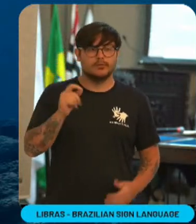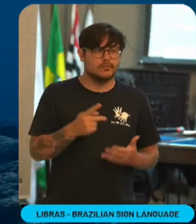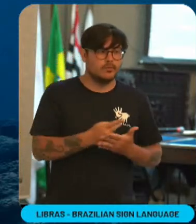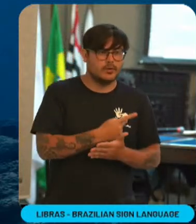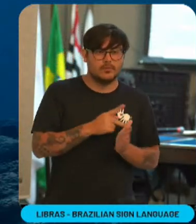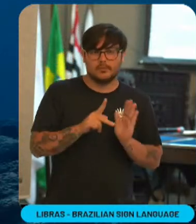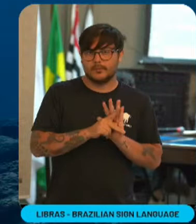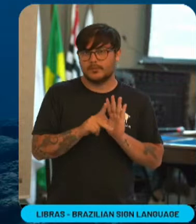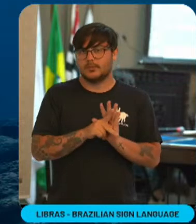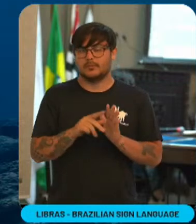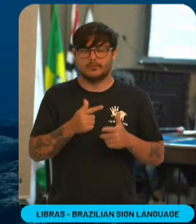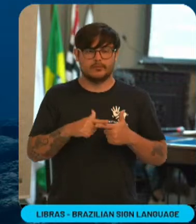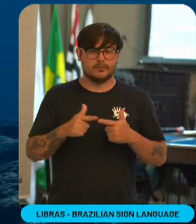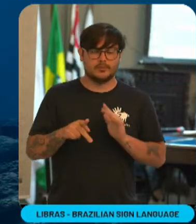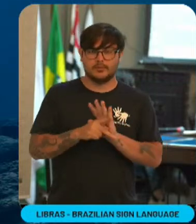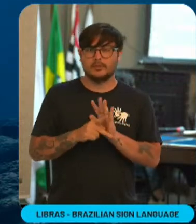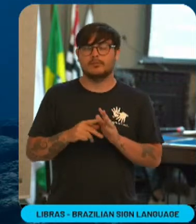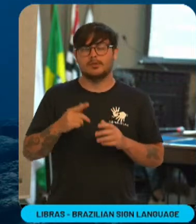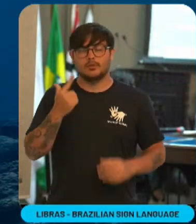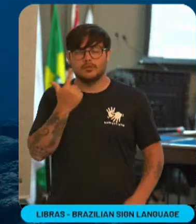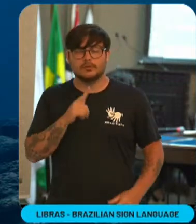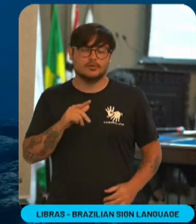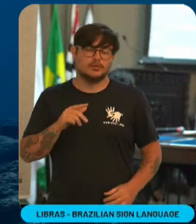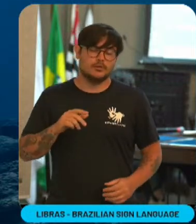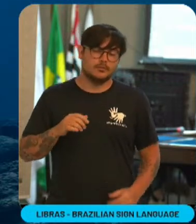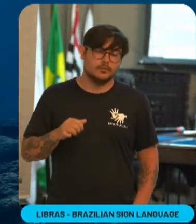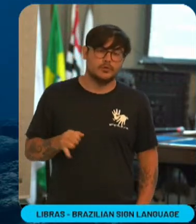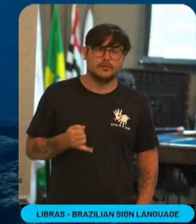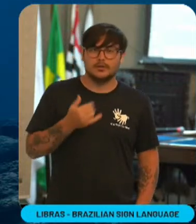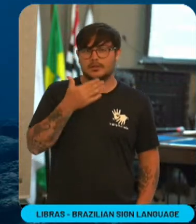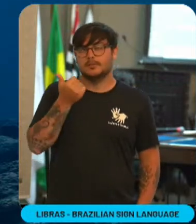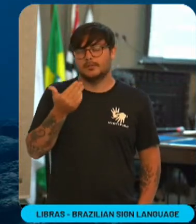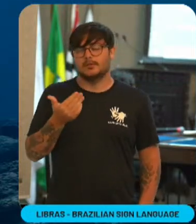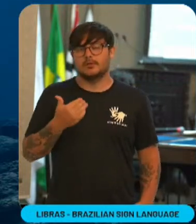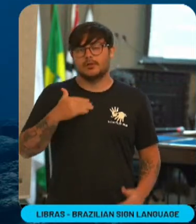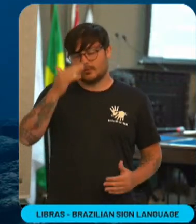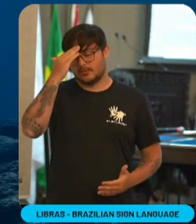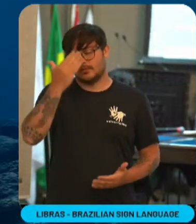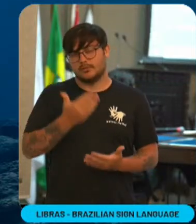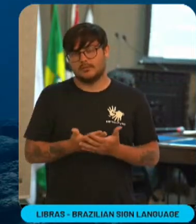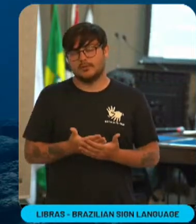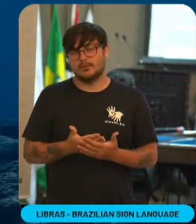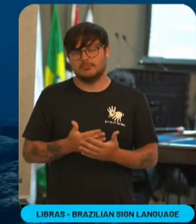to understand the problems and take advantage of that. So